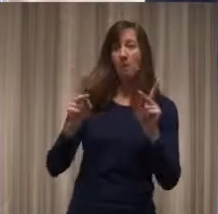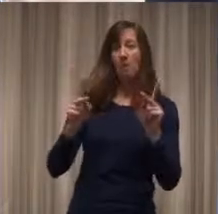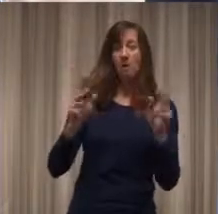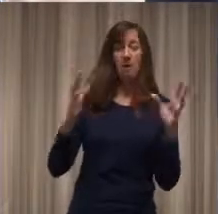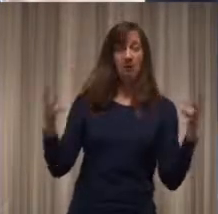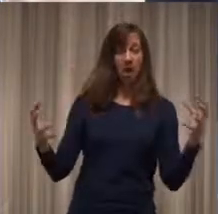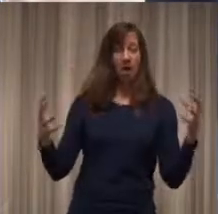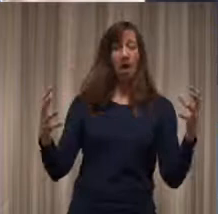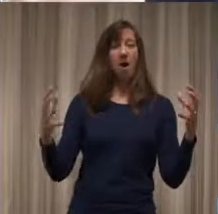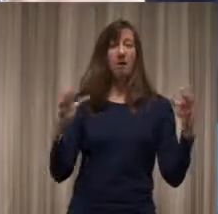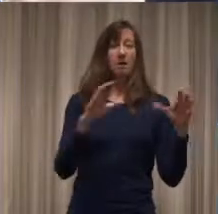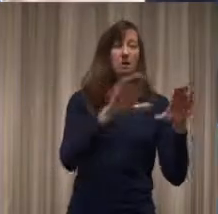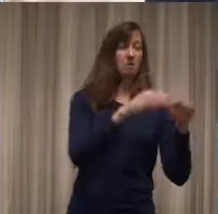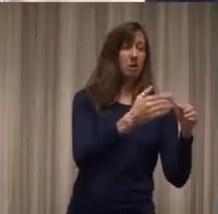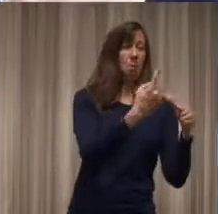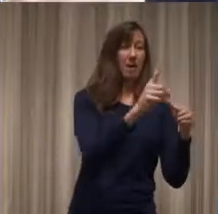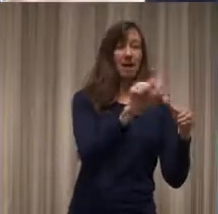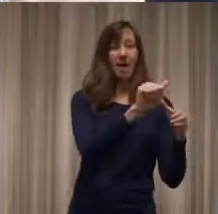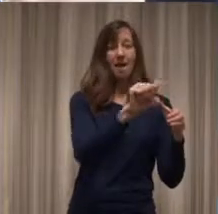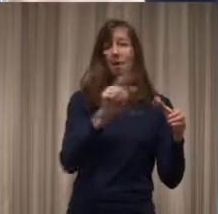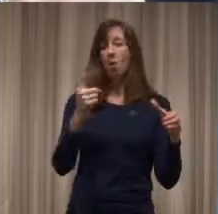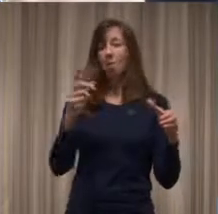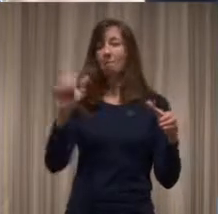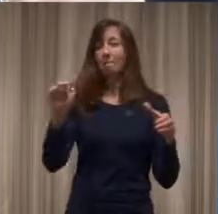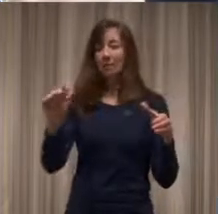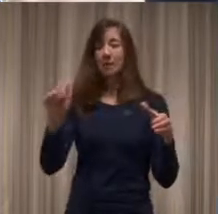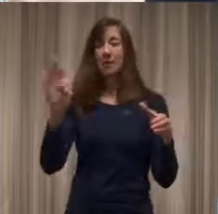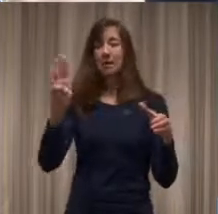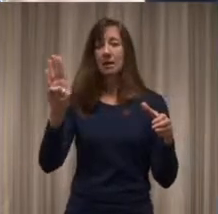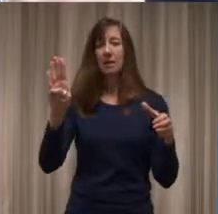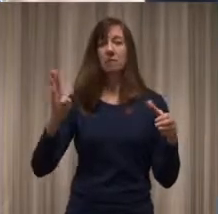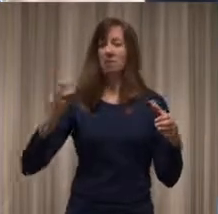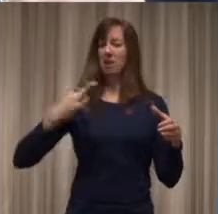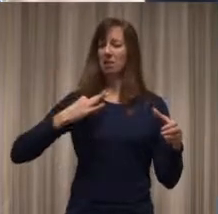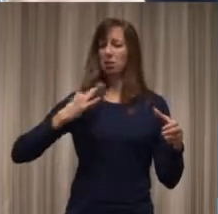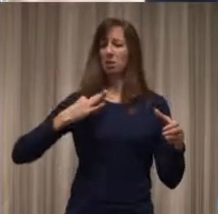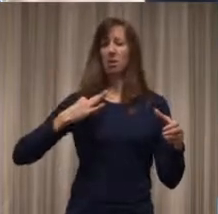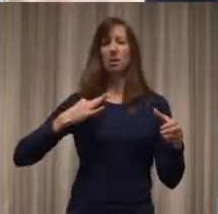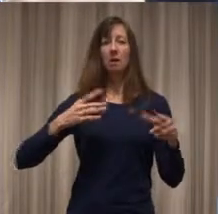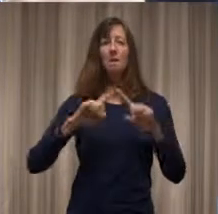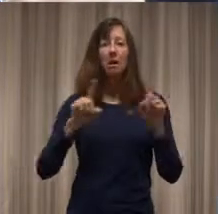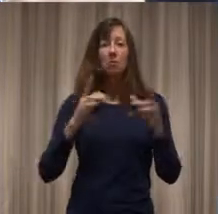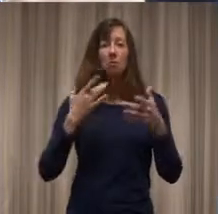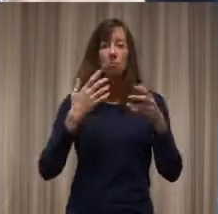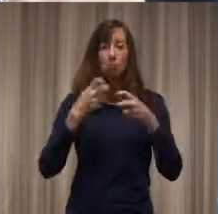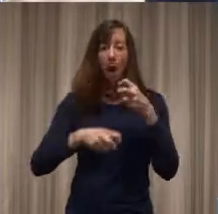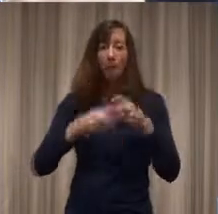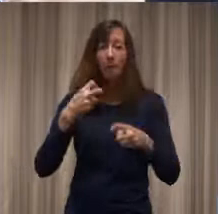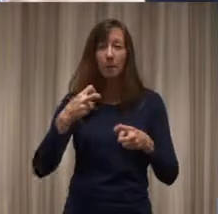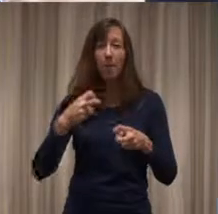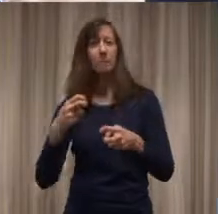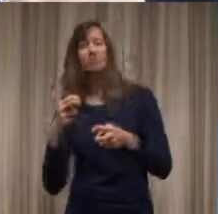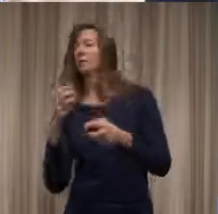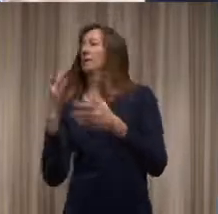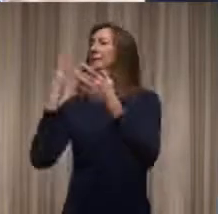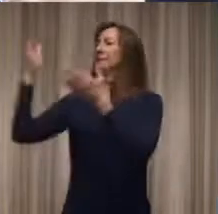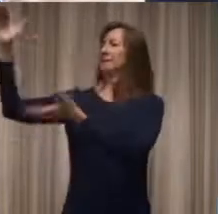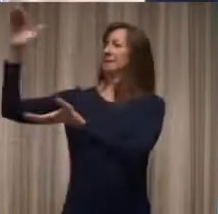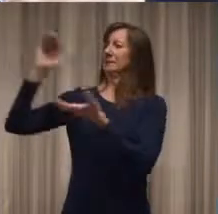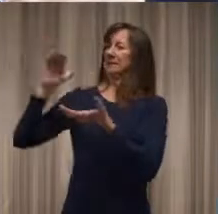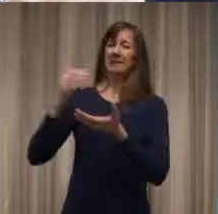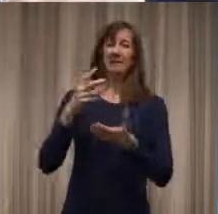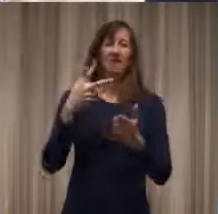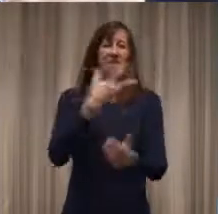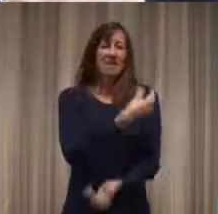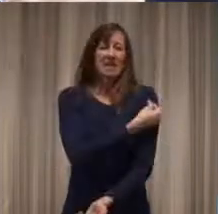eligible. The problem is we still don't have enough vaccines even to get through the 1A category.